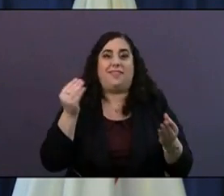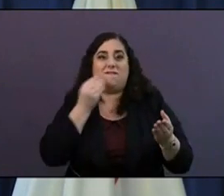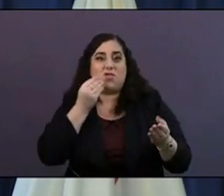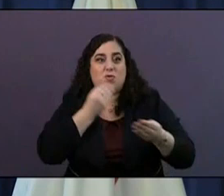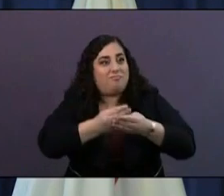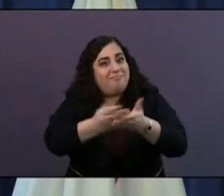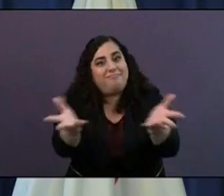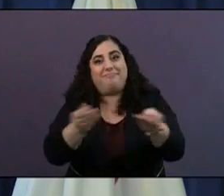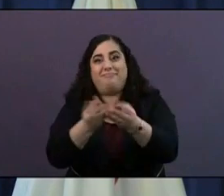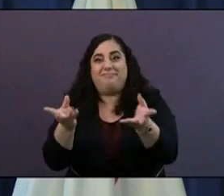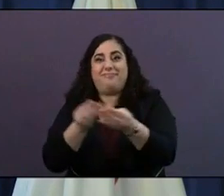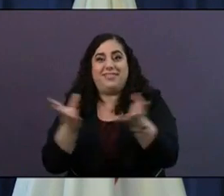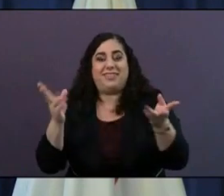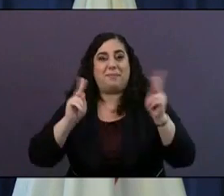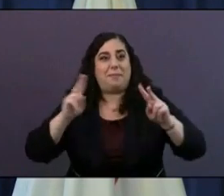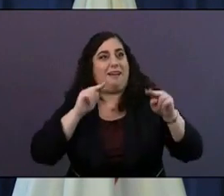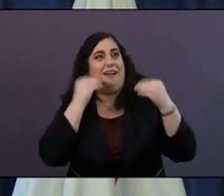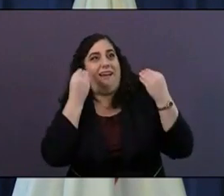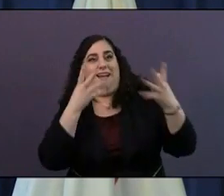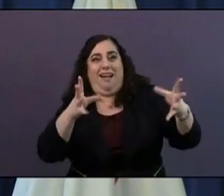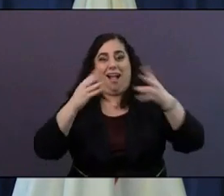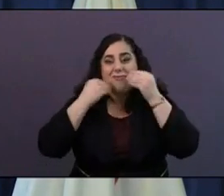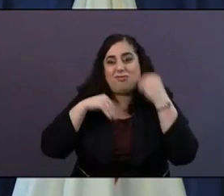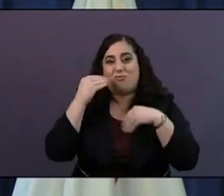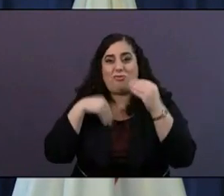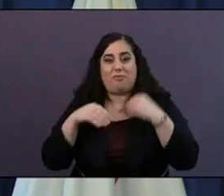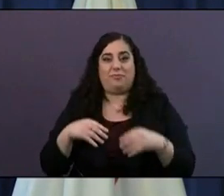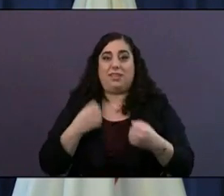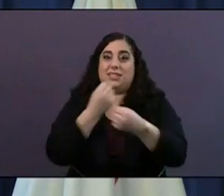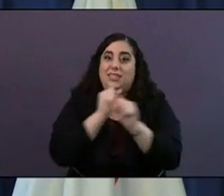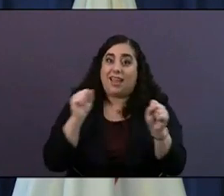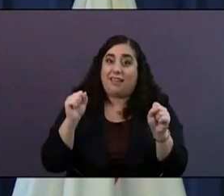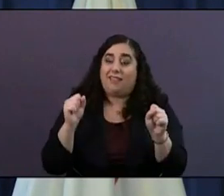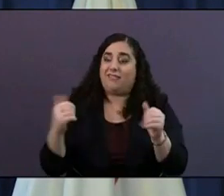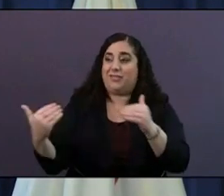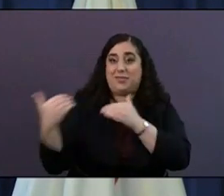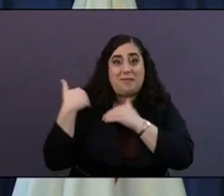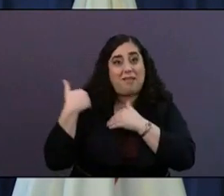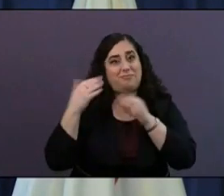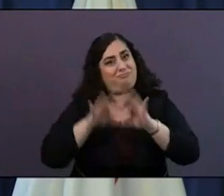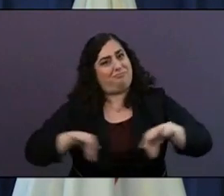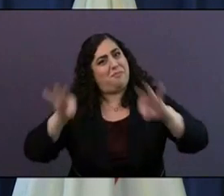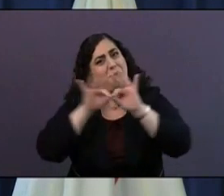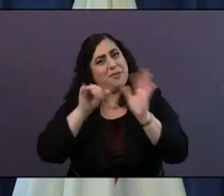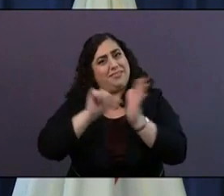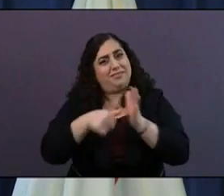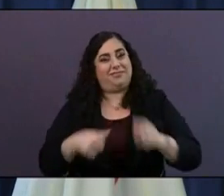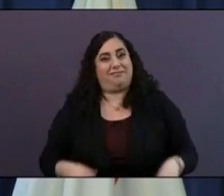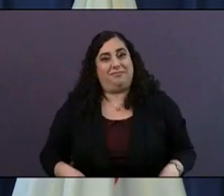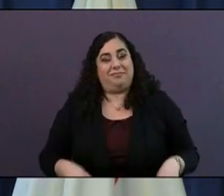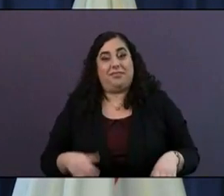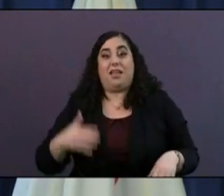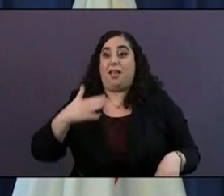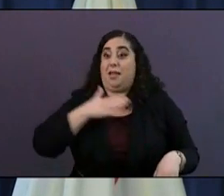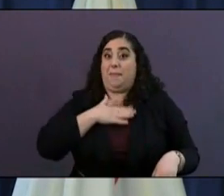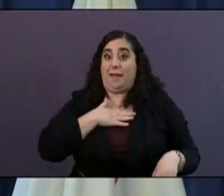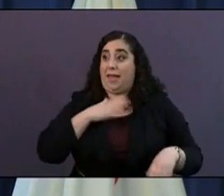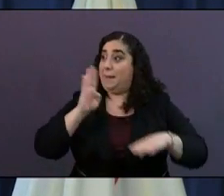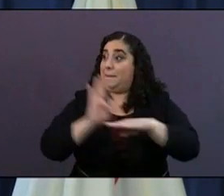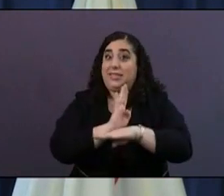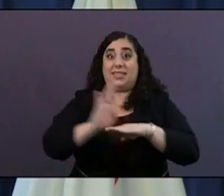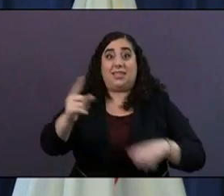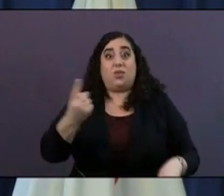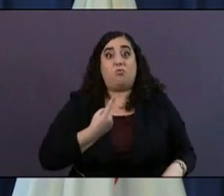this is not all about us. I want to also mention the other small businesses. I want them to have an opportunity. If the governor is giving